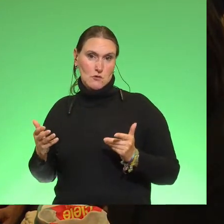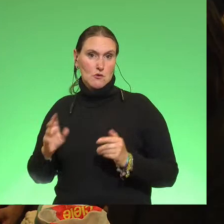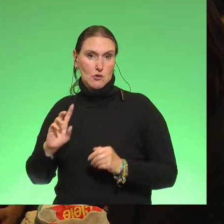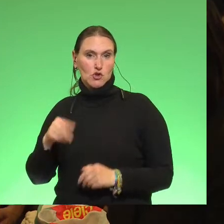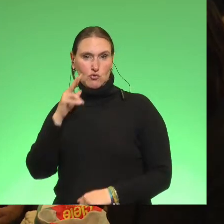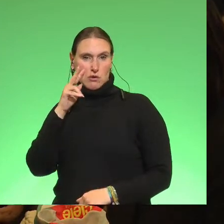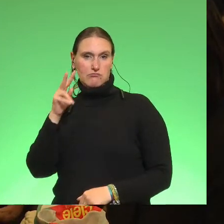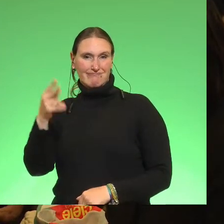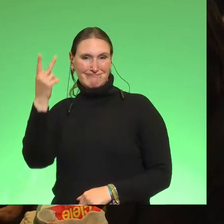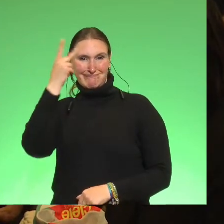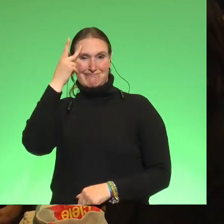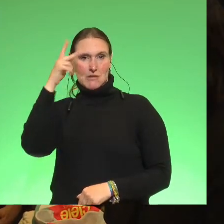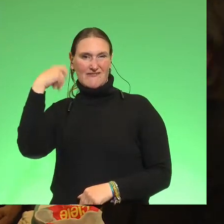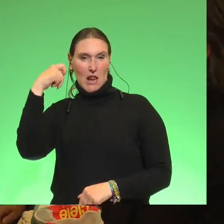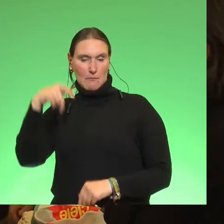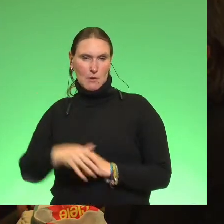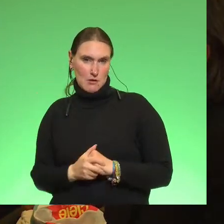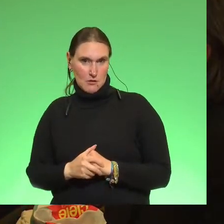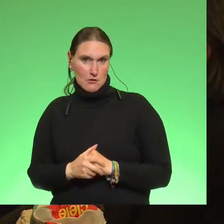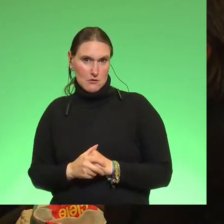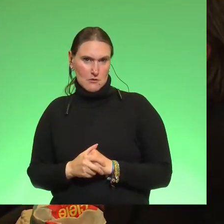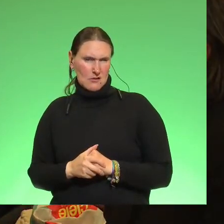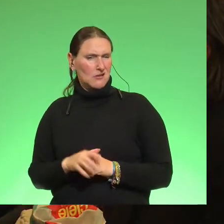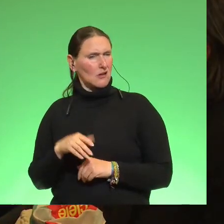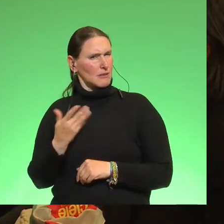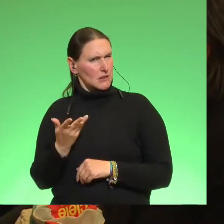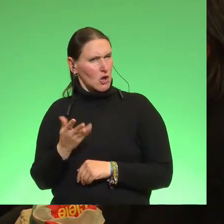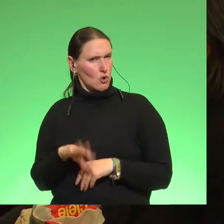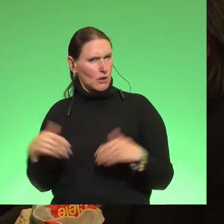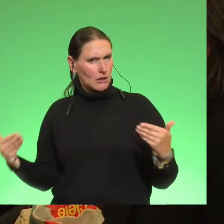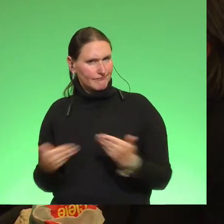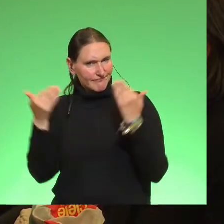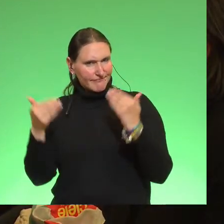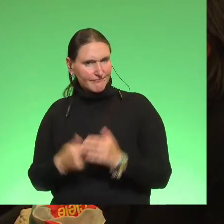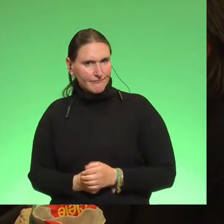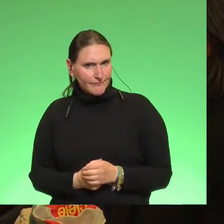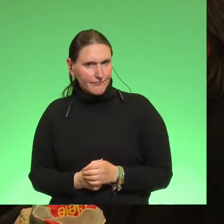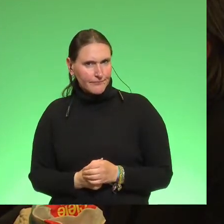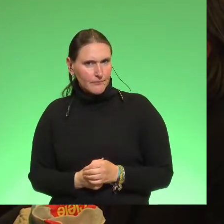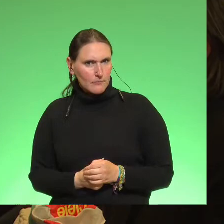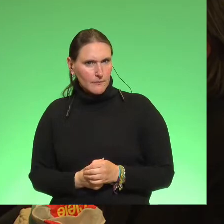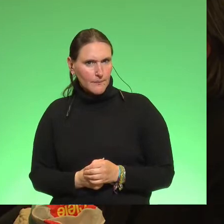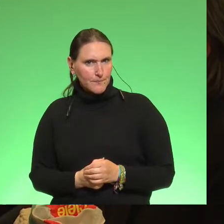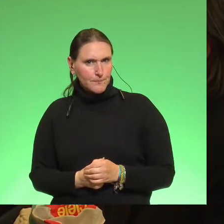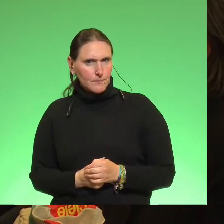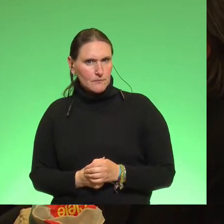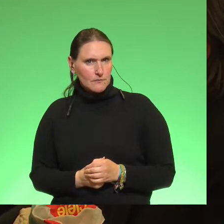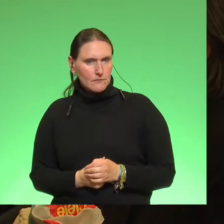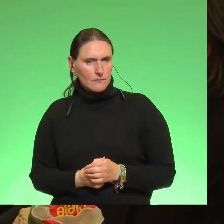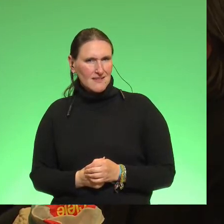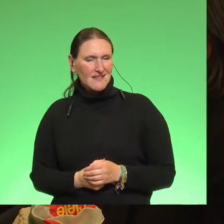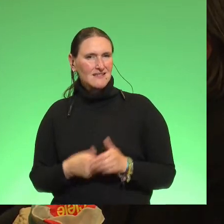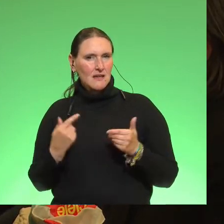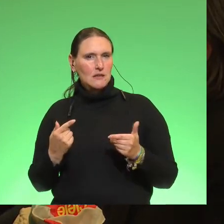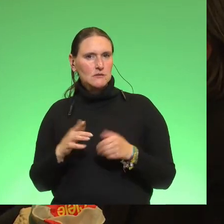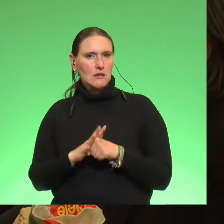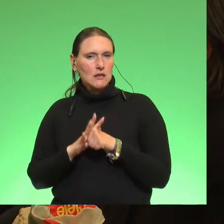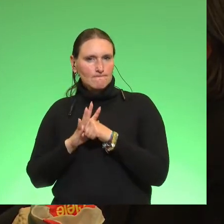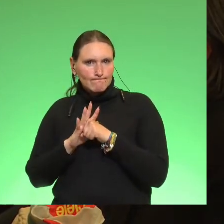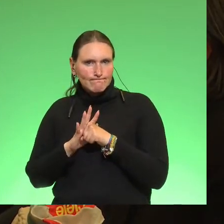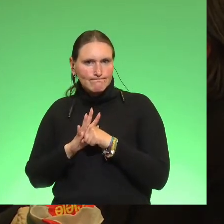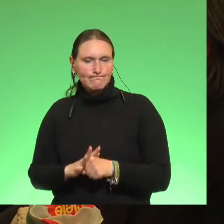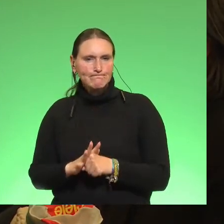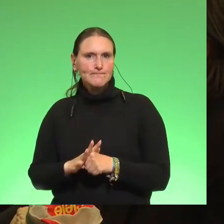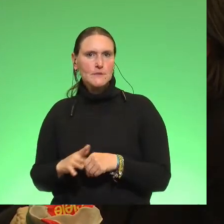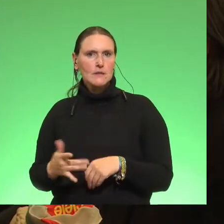you have gotten yourself into is that the anger and the justified anger of the oppressed are now finally being